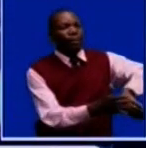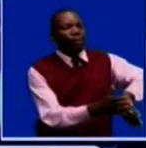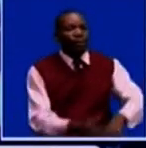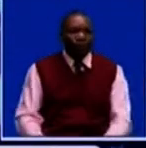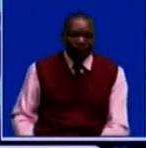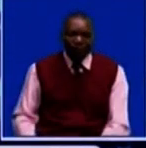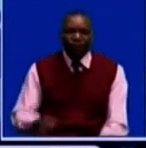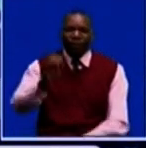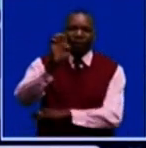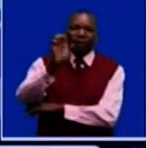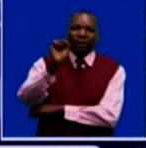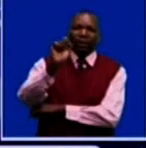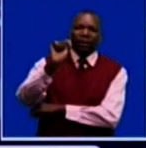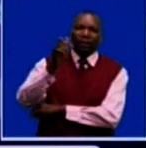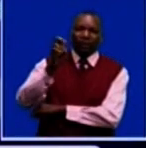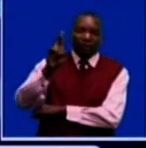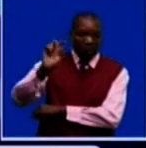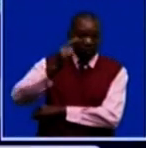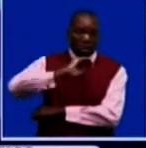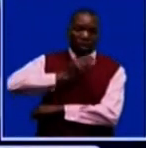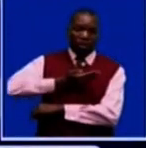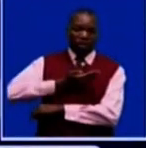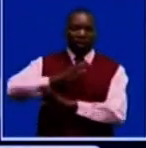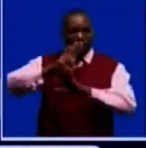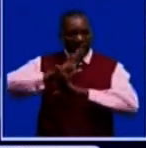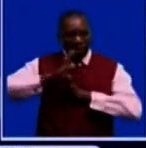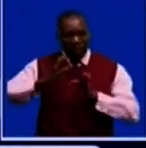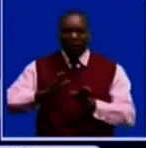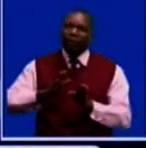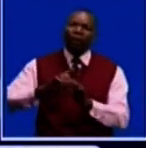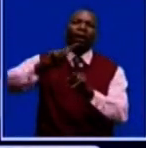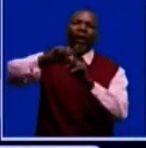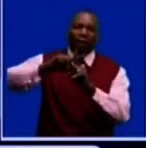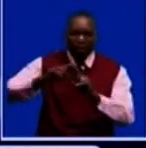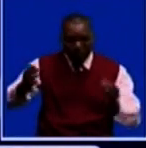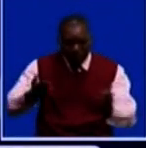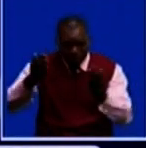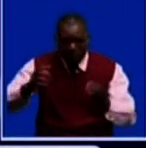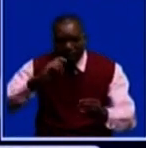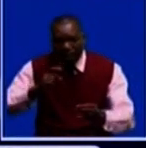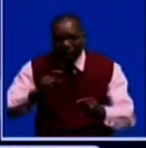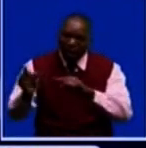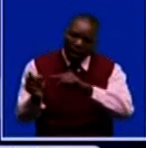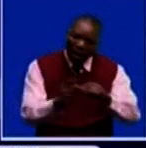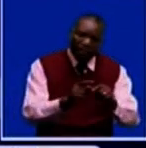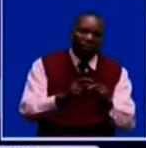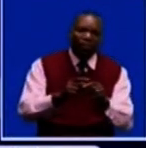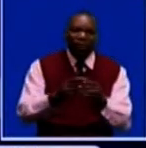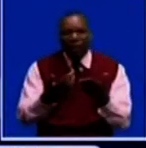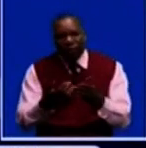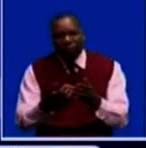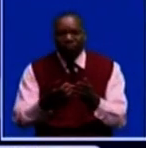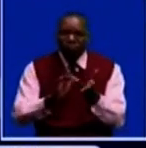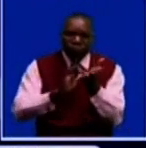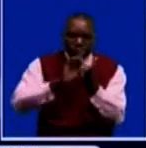Meanwhile, First Lady Esther Lungu has called on Zambians living with HIV to come forward and access treatment. She was speaking